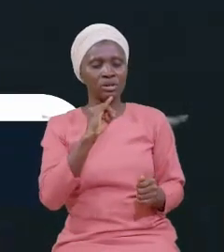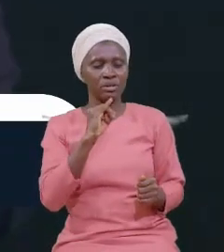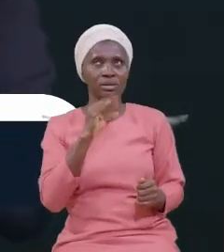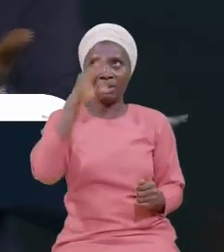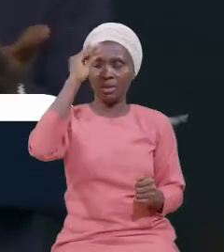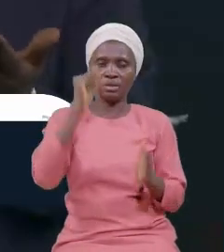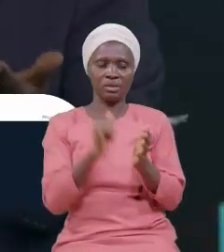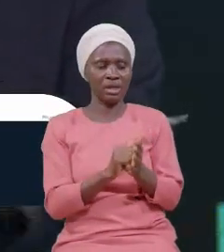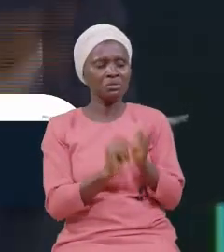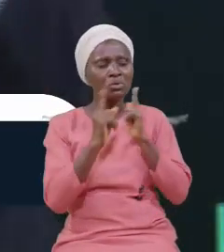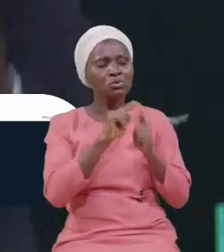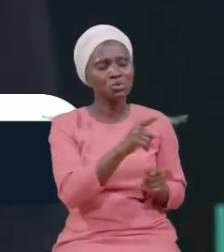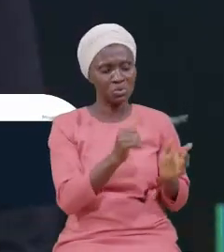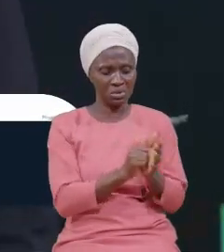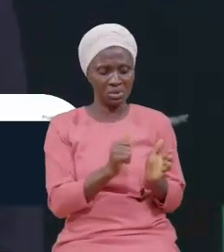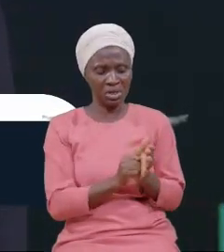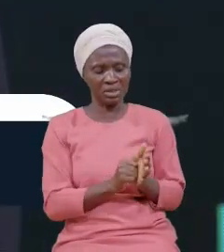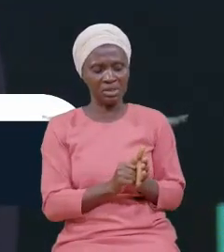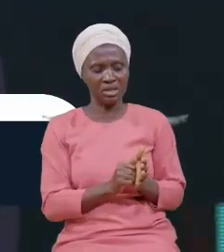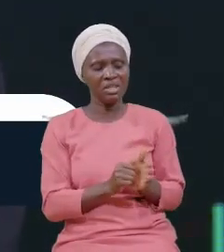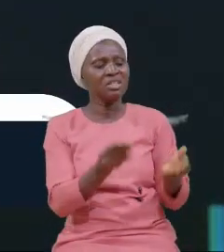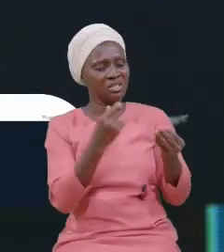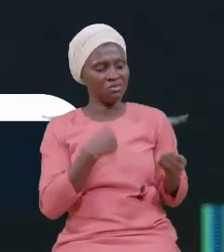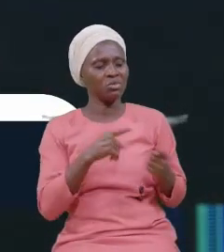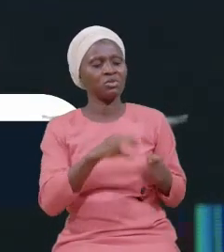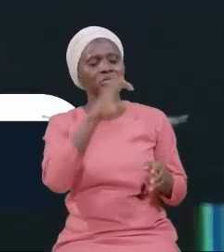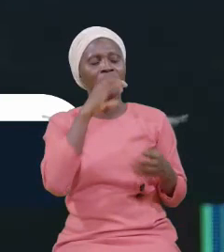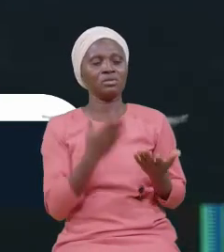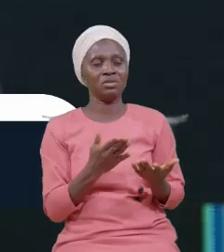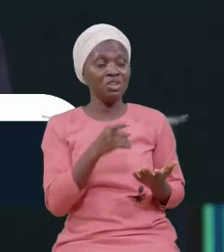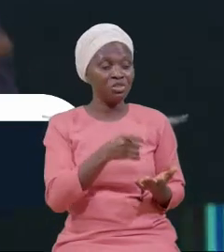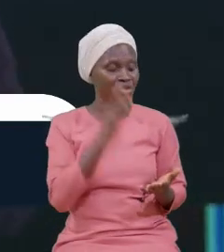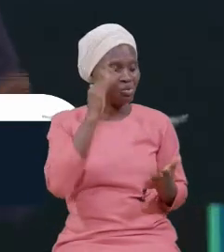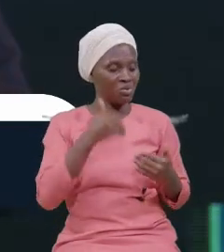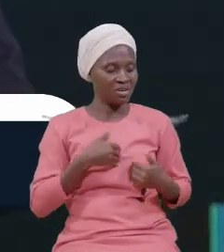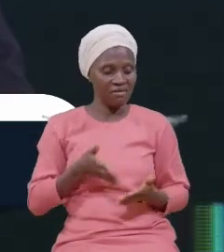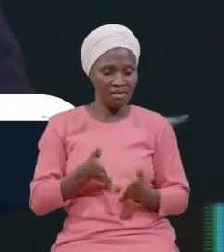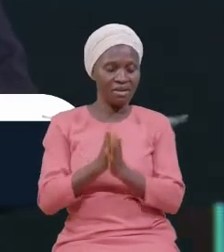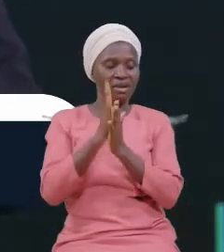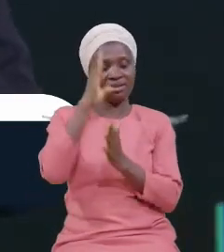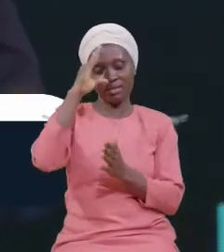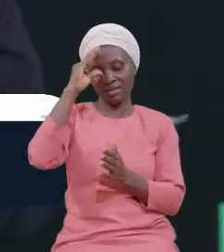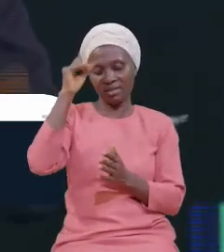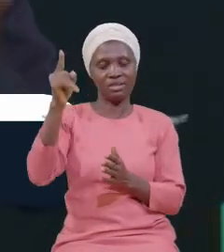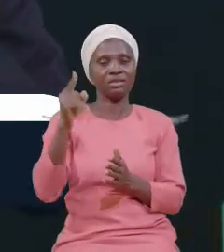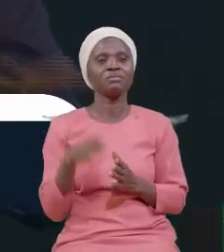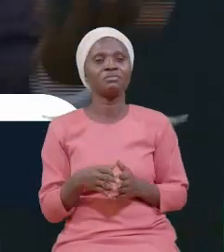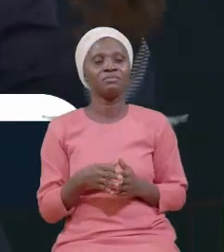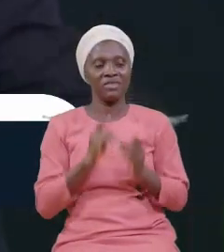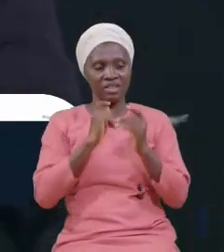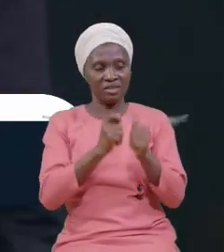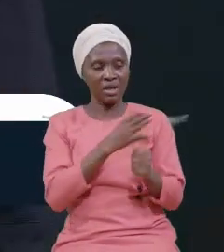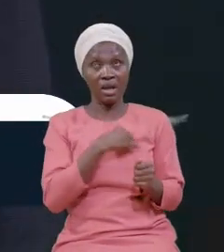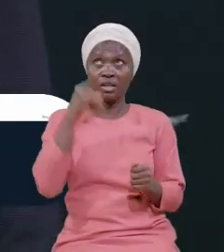drink, thou wouldest have asked him the gift of God, and he would have given